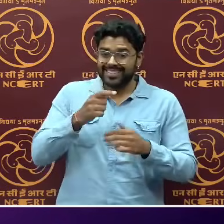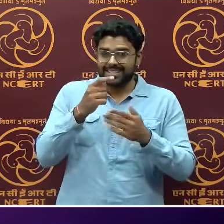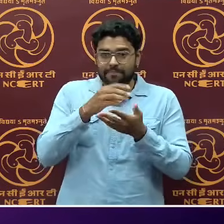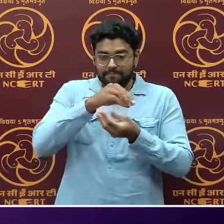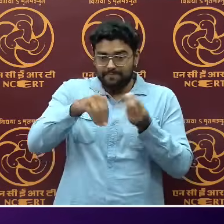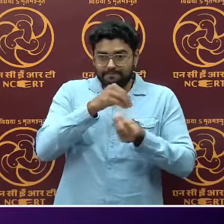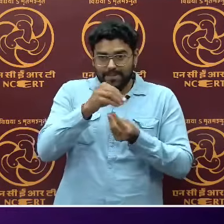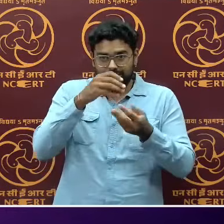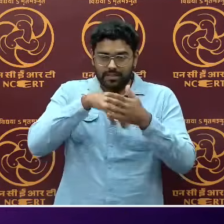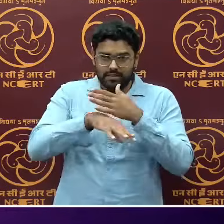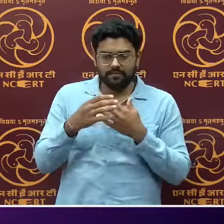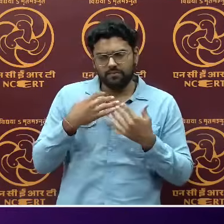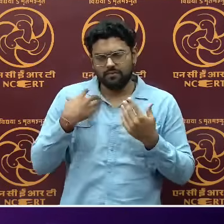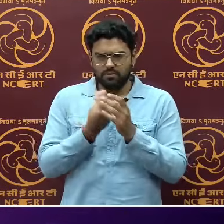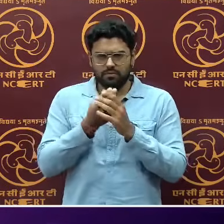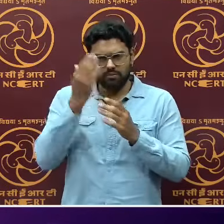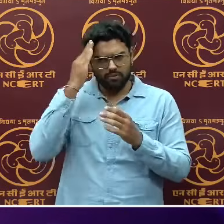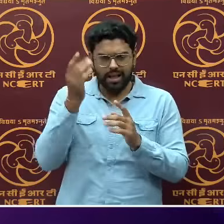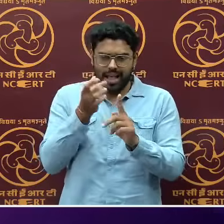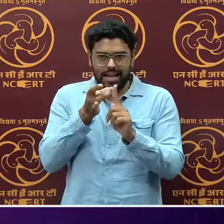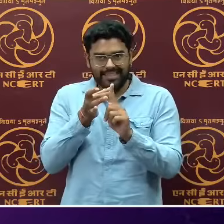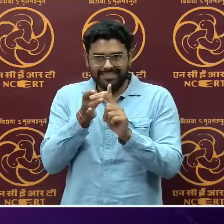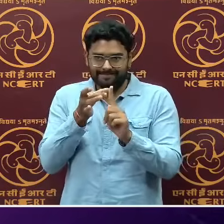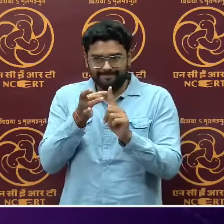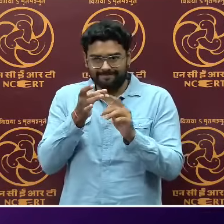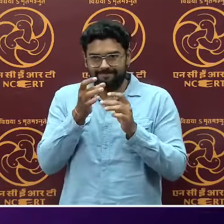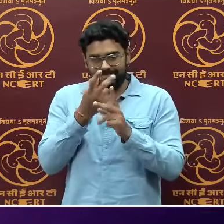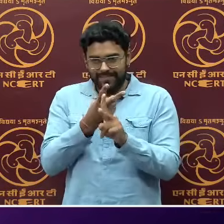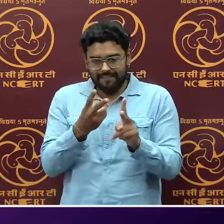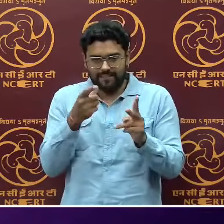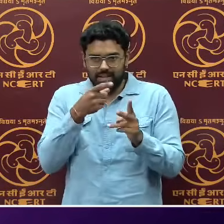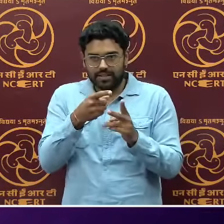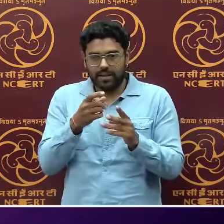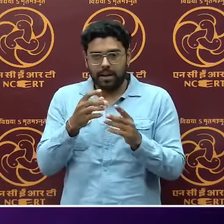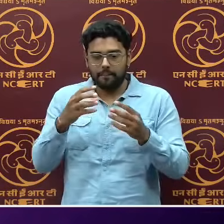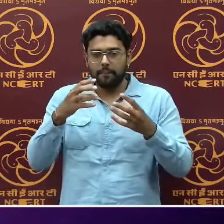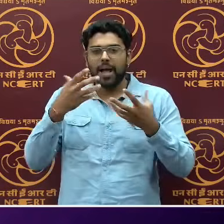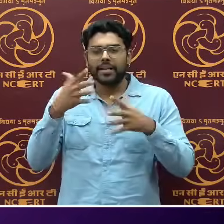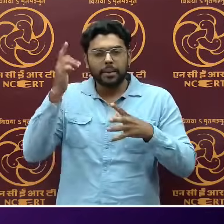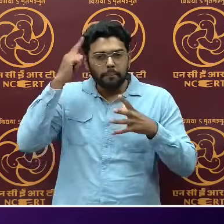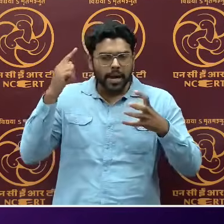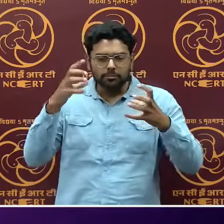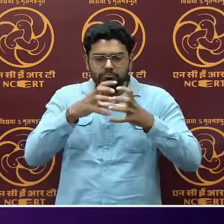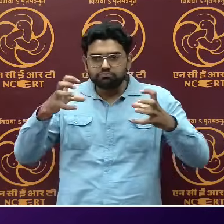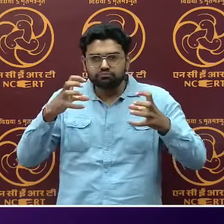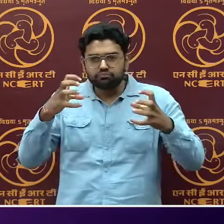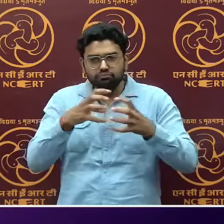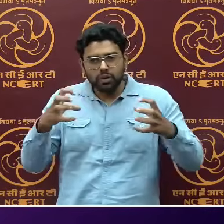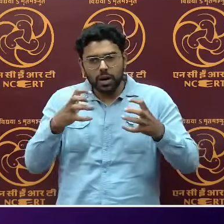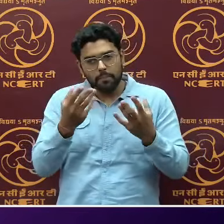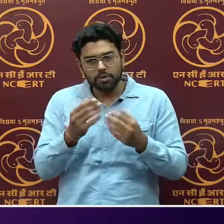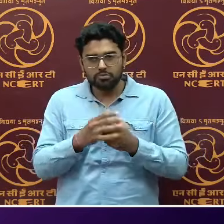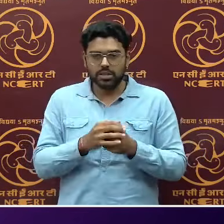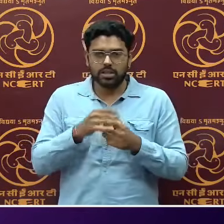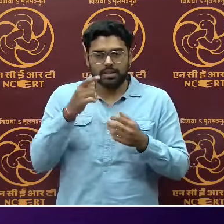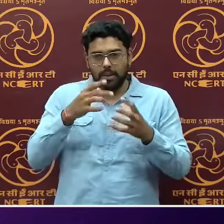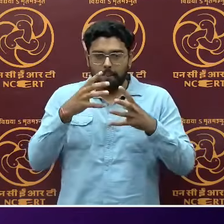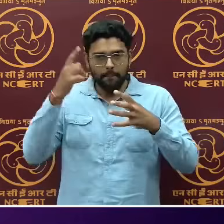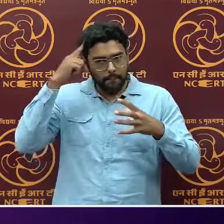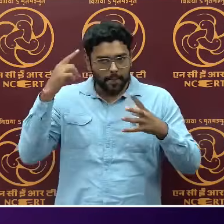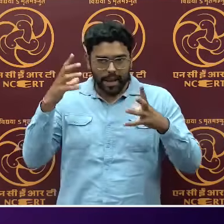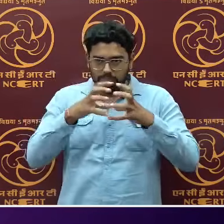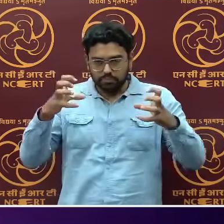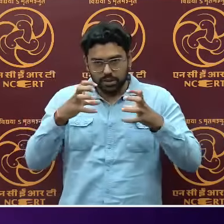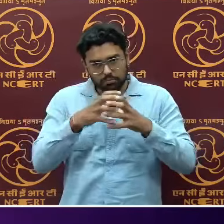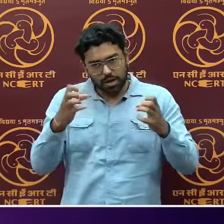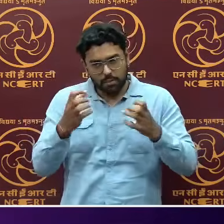we know about that iron is a metal and it is a magnetic substance. So it gets attracted towards the magnet.